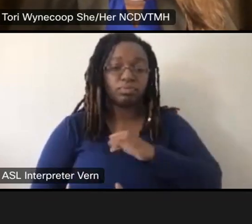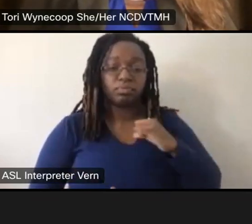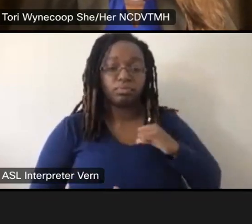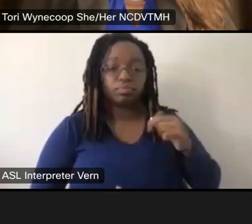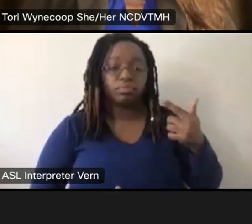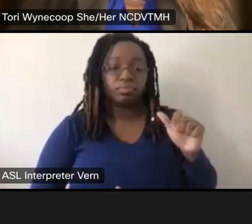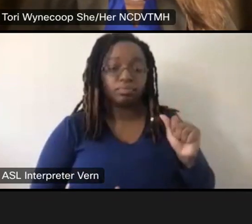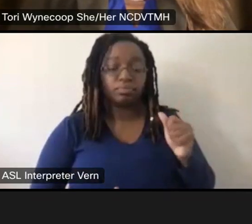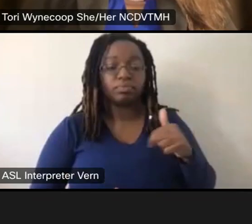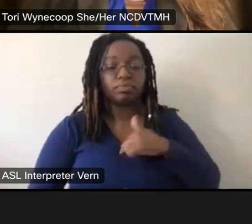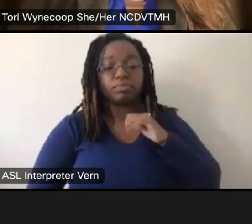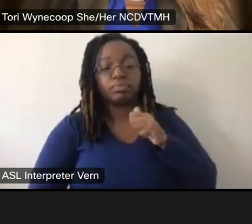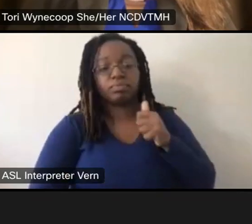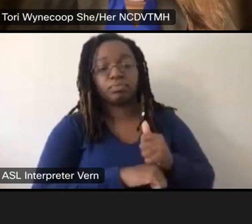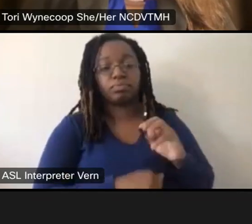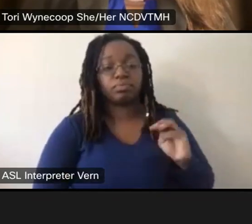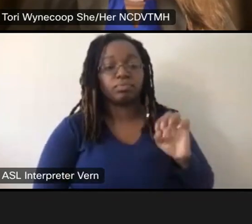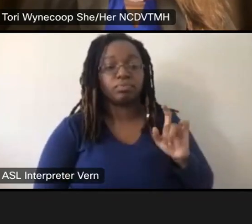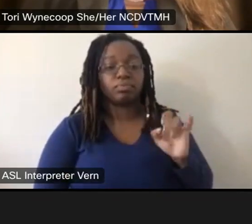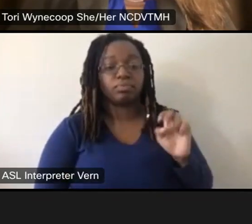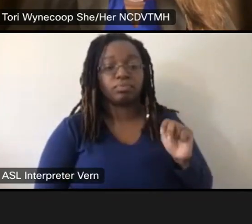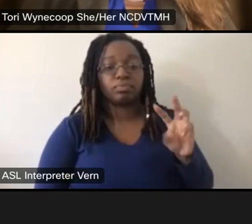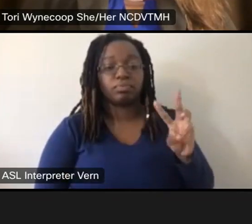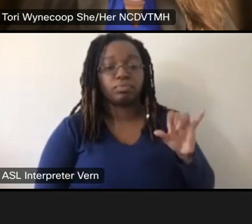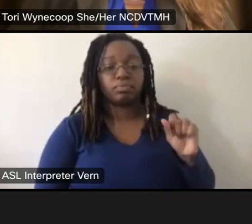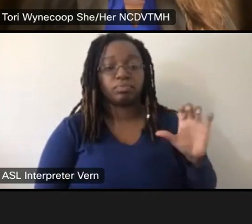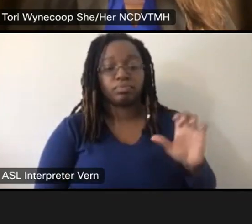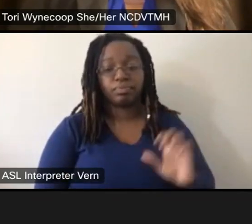based out of Madison, Wisconsin.